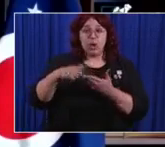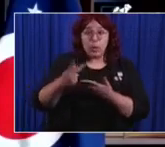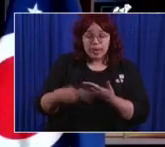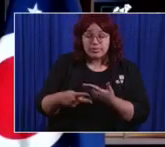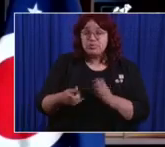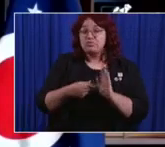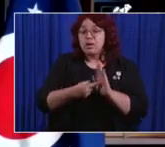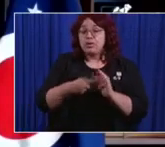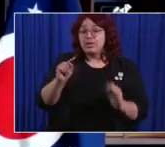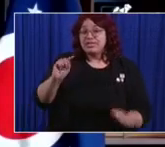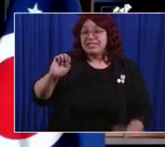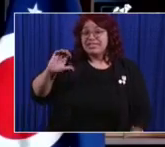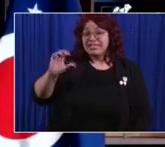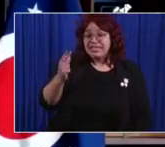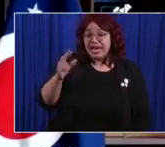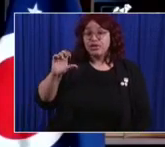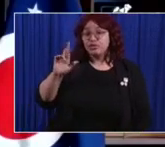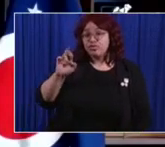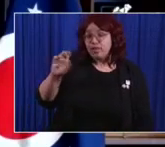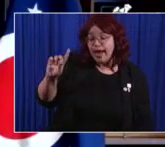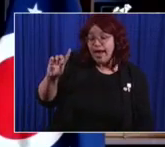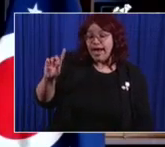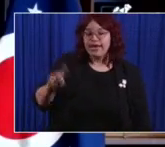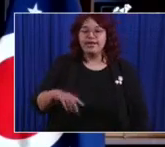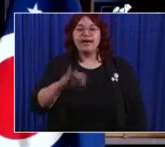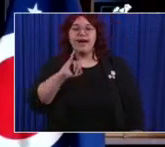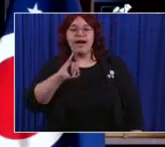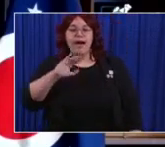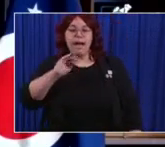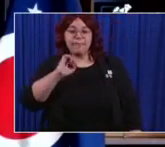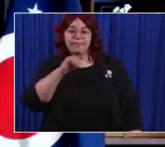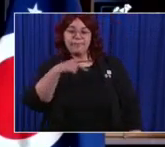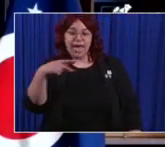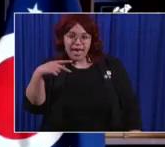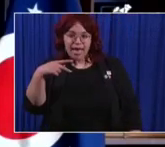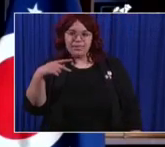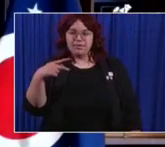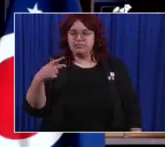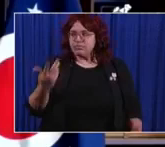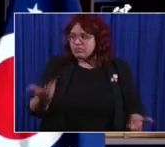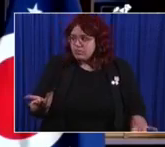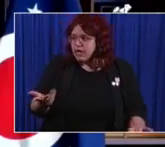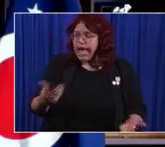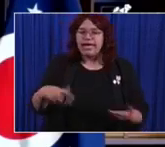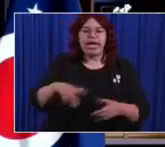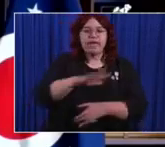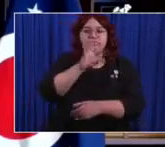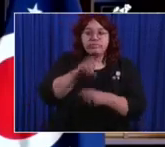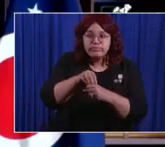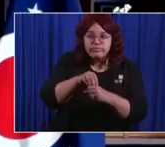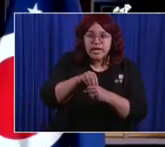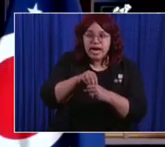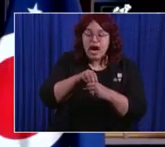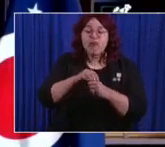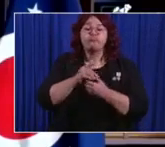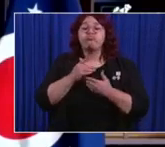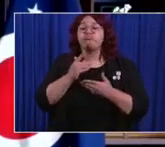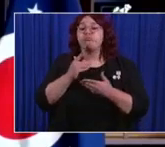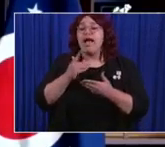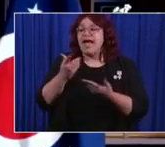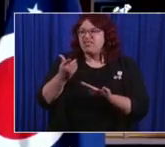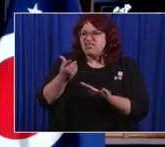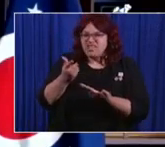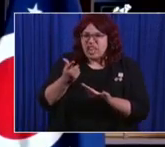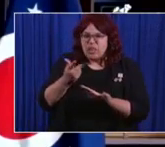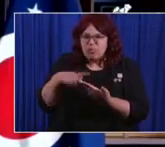for anyone in Ohio to earn an industry credential, and essentially we'll pay for it, courtesy of the taxpayers of the